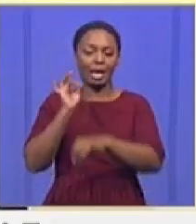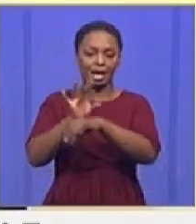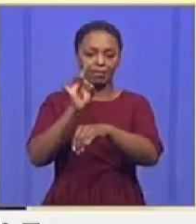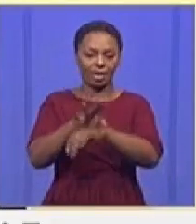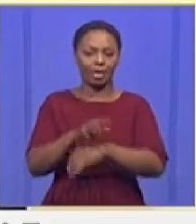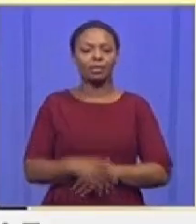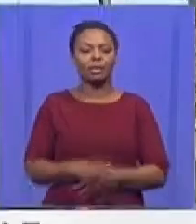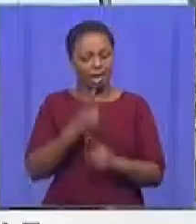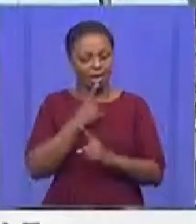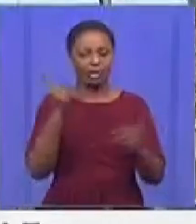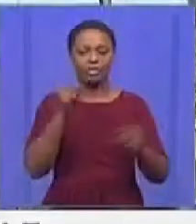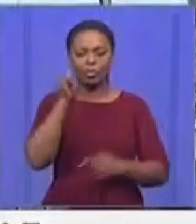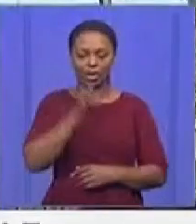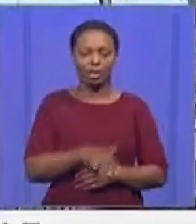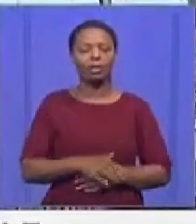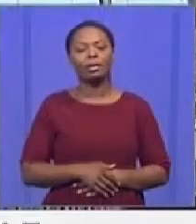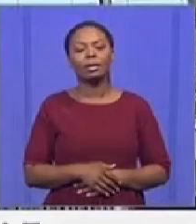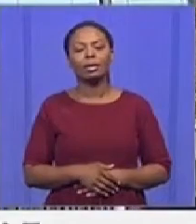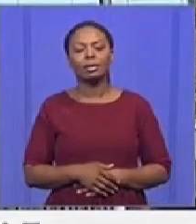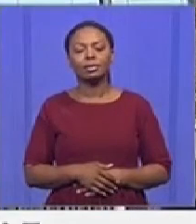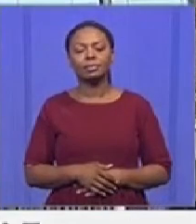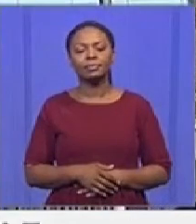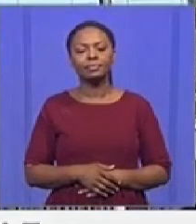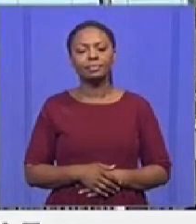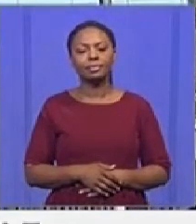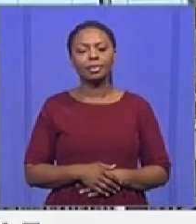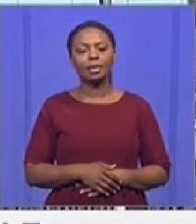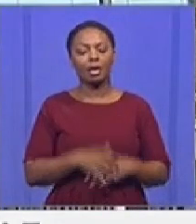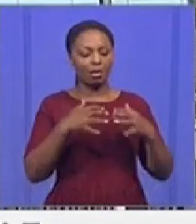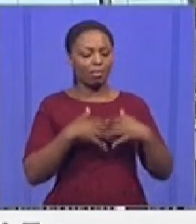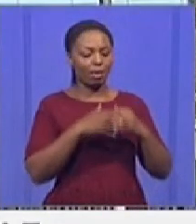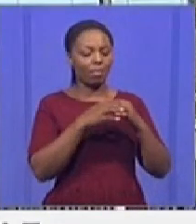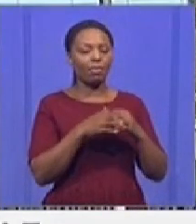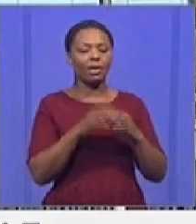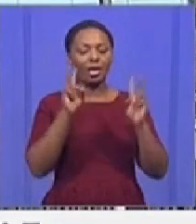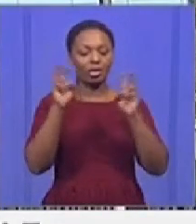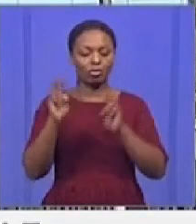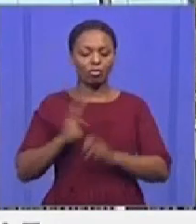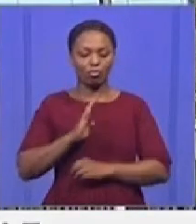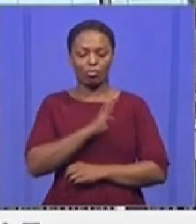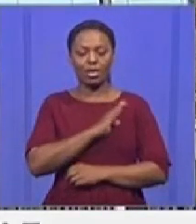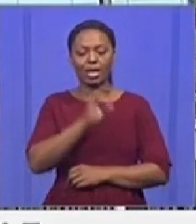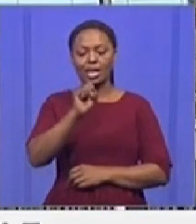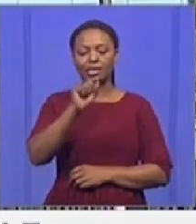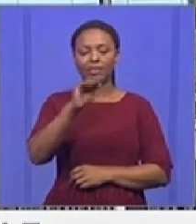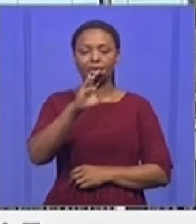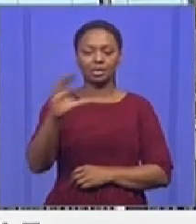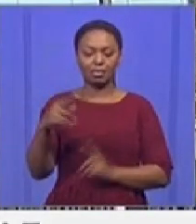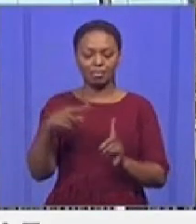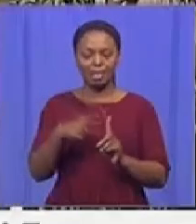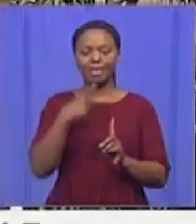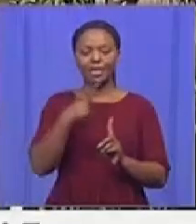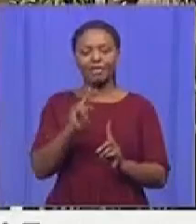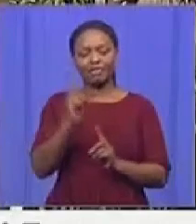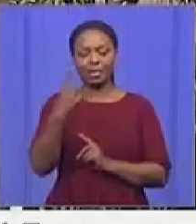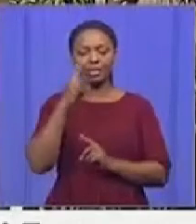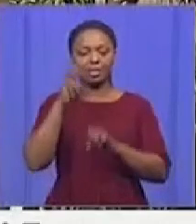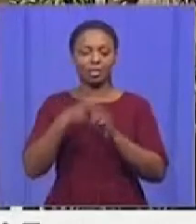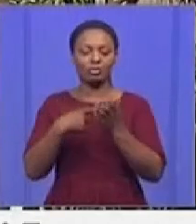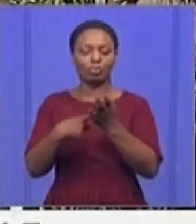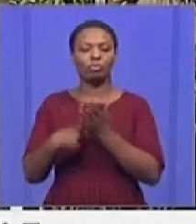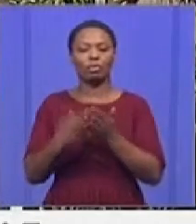you to the announcement. Fa ne a tshwaela tebang le go tlhomiwa ga boto ya SABC Magwenya o rile go dintlha dingwe tseo di tshwanetseng go rarabololwa